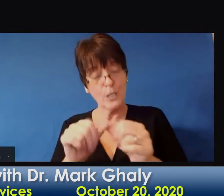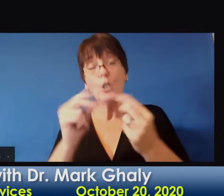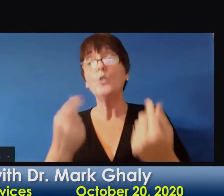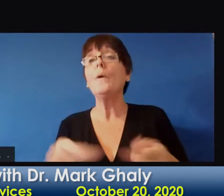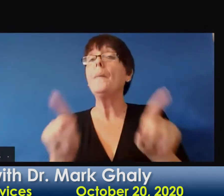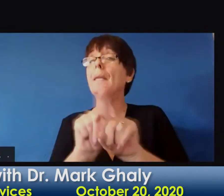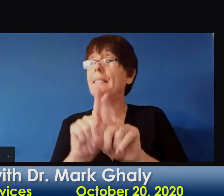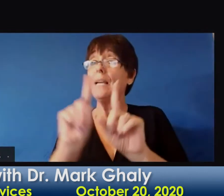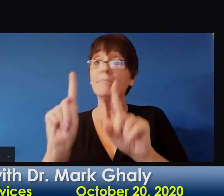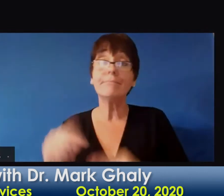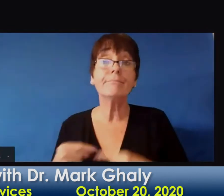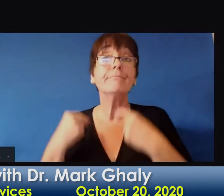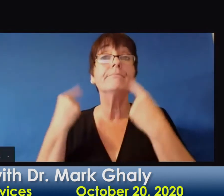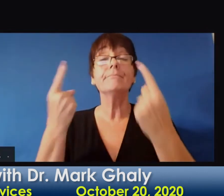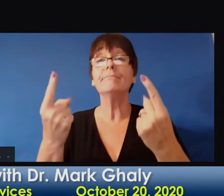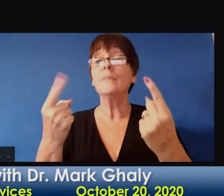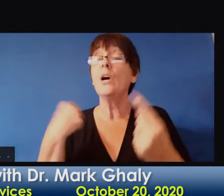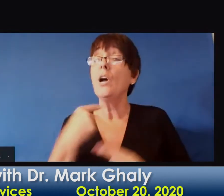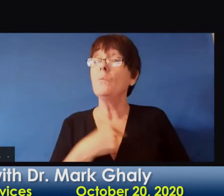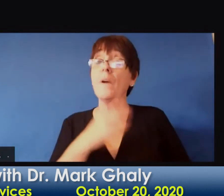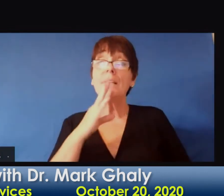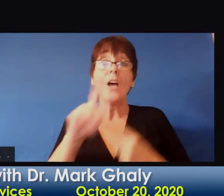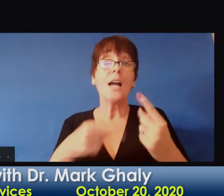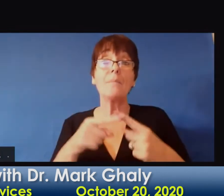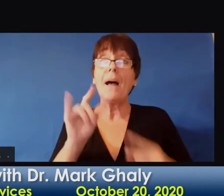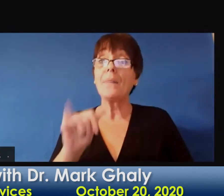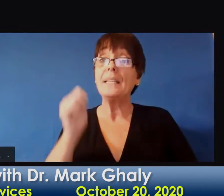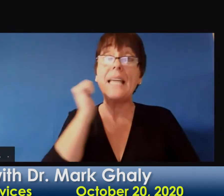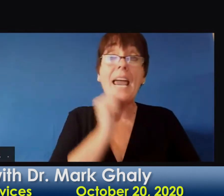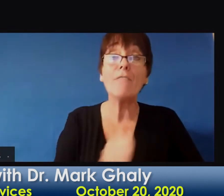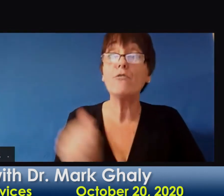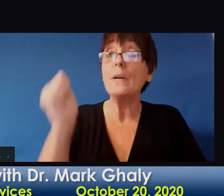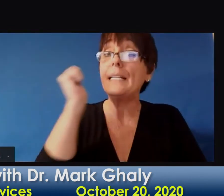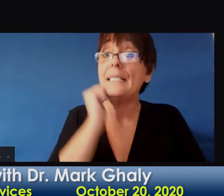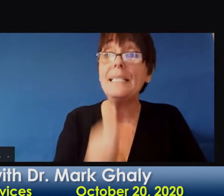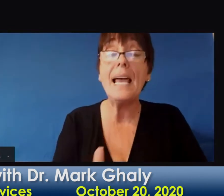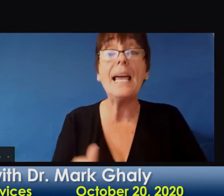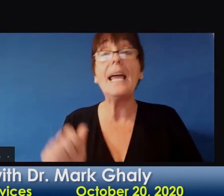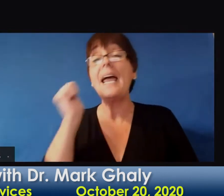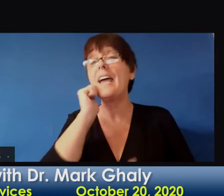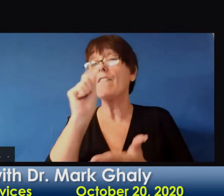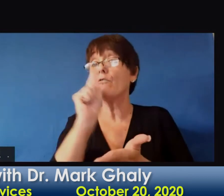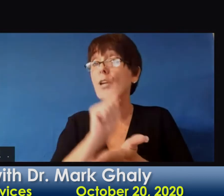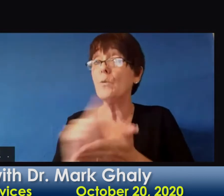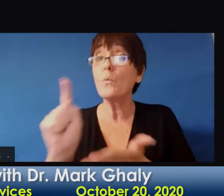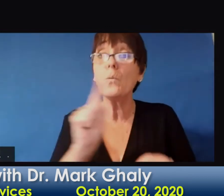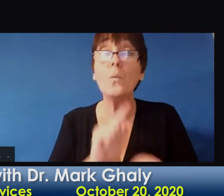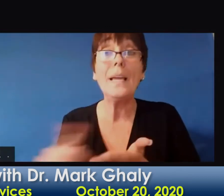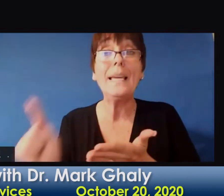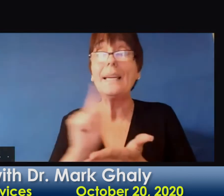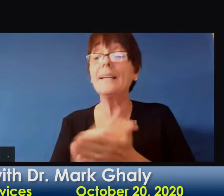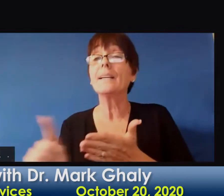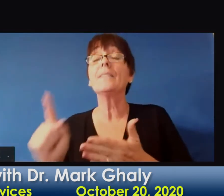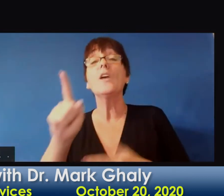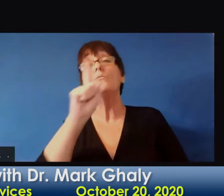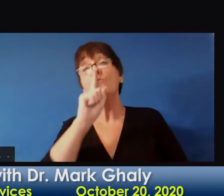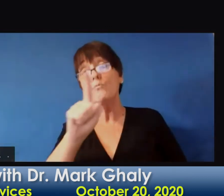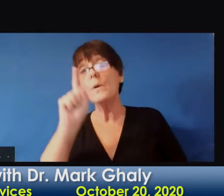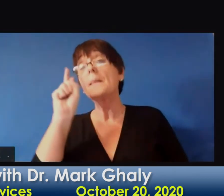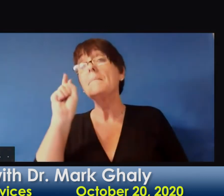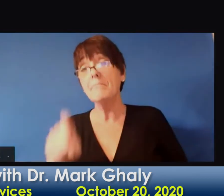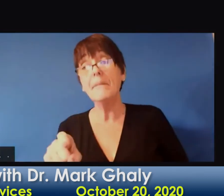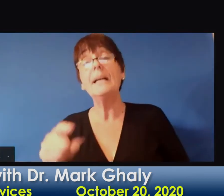things that we drive home on this Zoom that the governor shares on a weekly basis, that we really do need